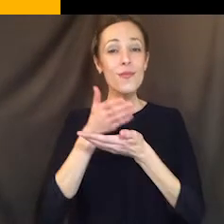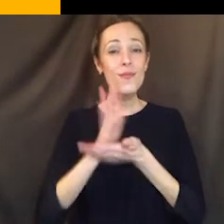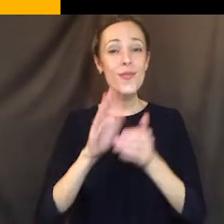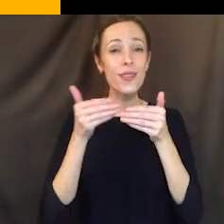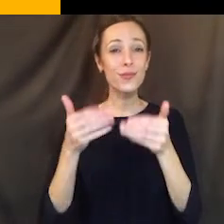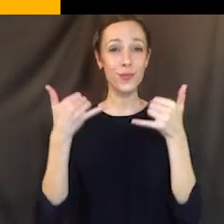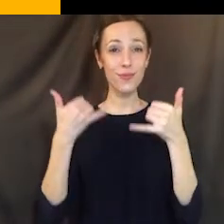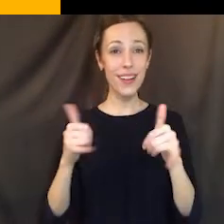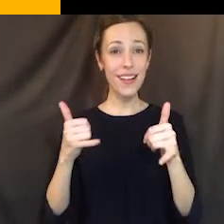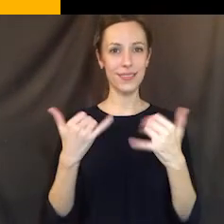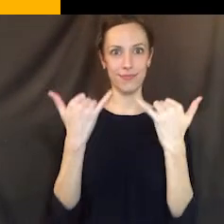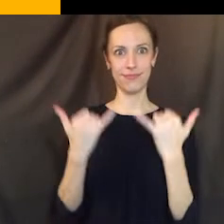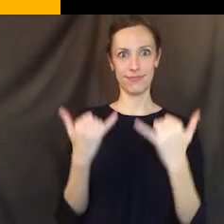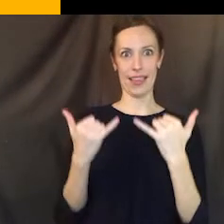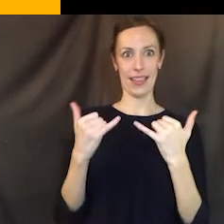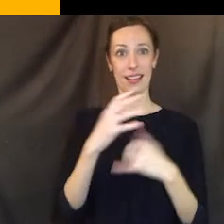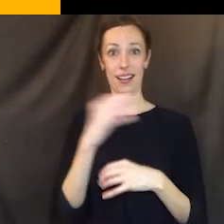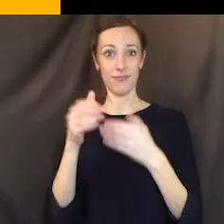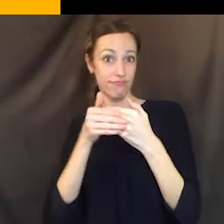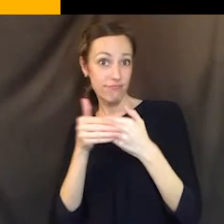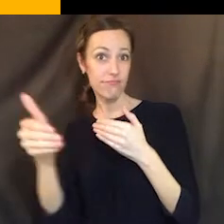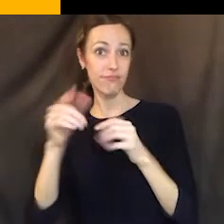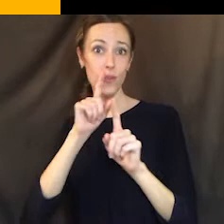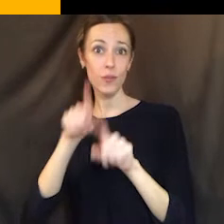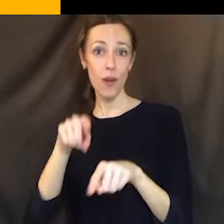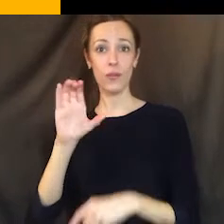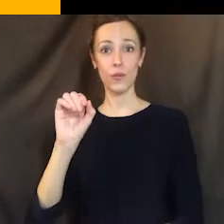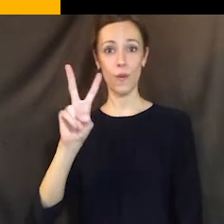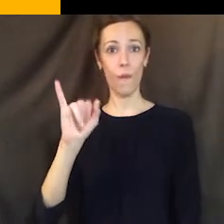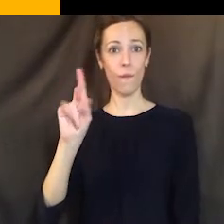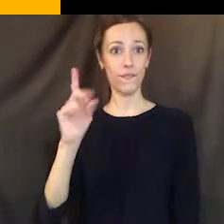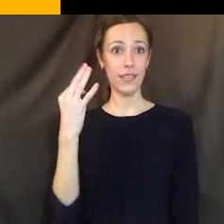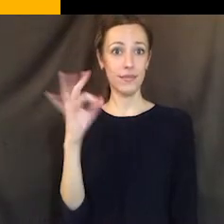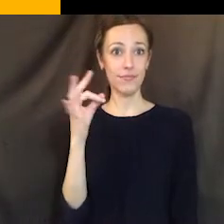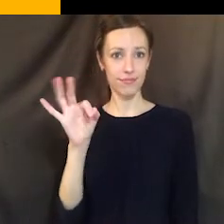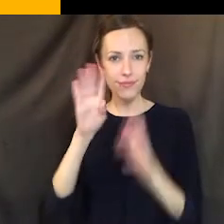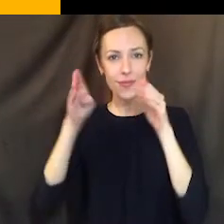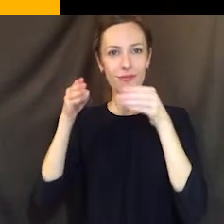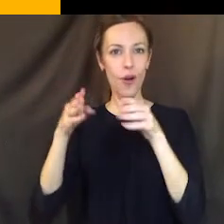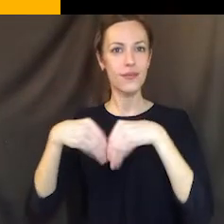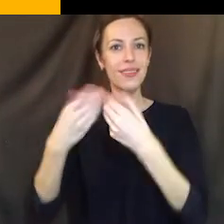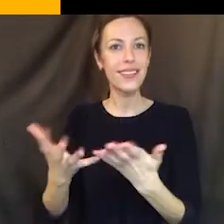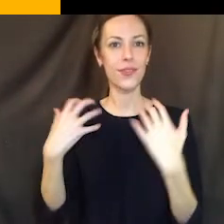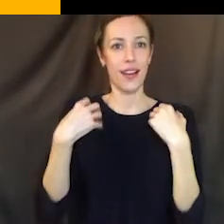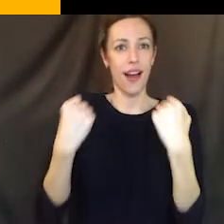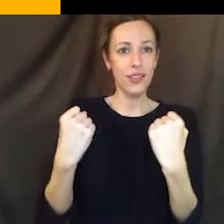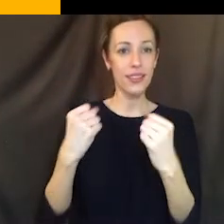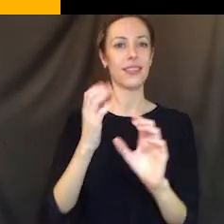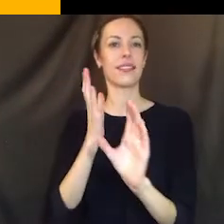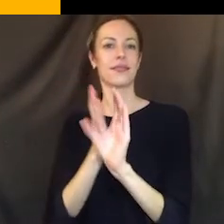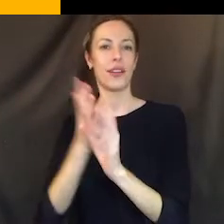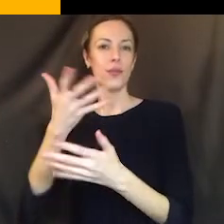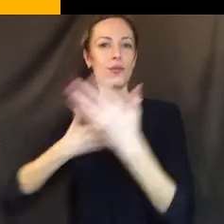Right to Play's immediate and longer-term response to the COVID-19 crisis focuses on delivering health and psychosocial support